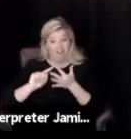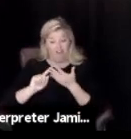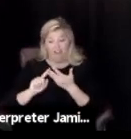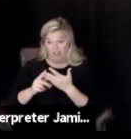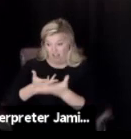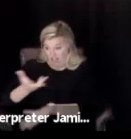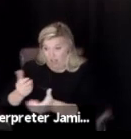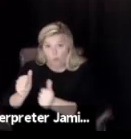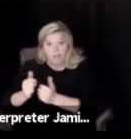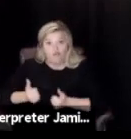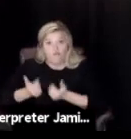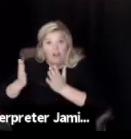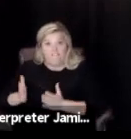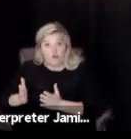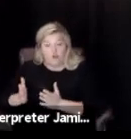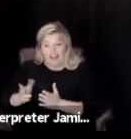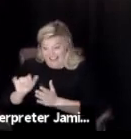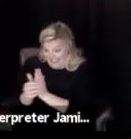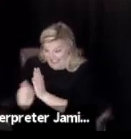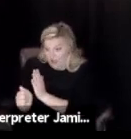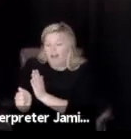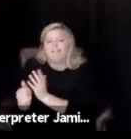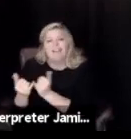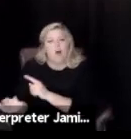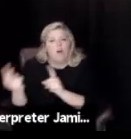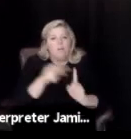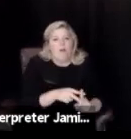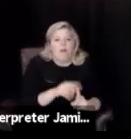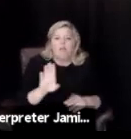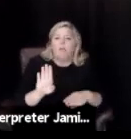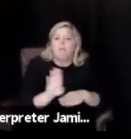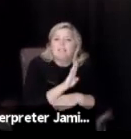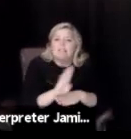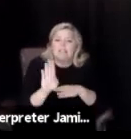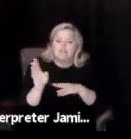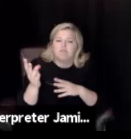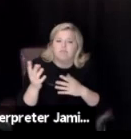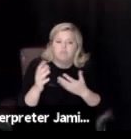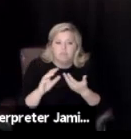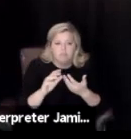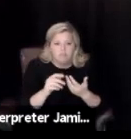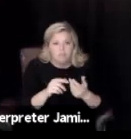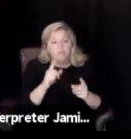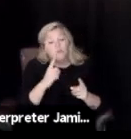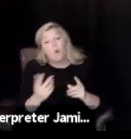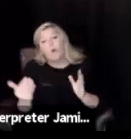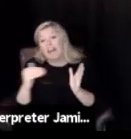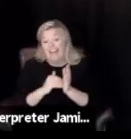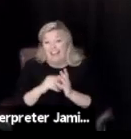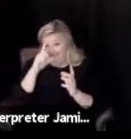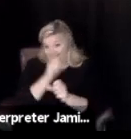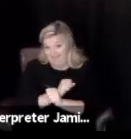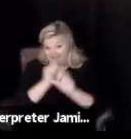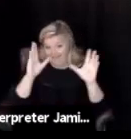it to the business aspect of who you're trying to talk to. Back to the boardroom, everybody, back to